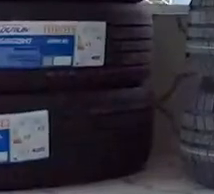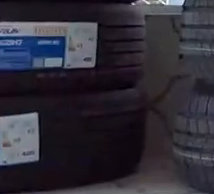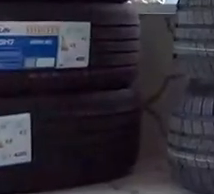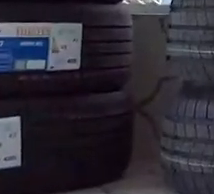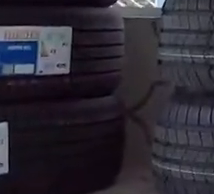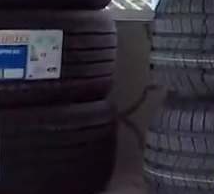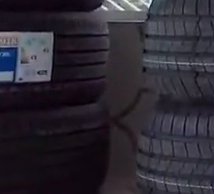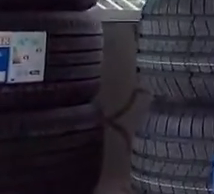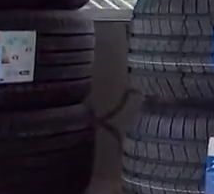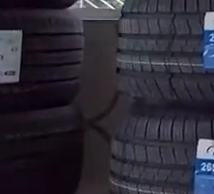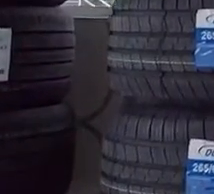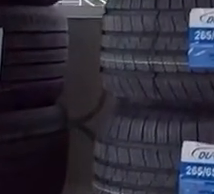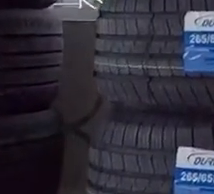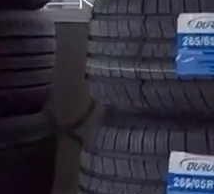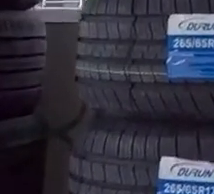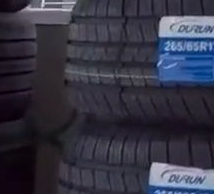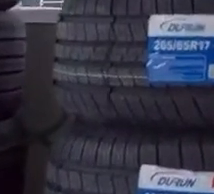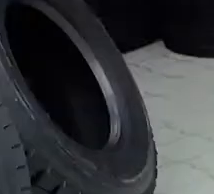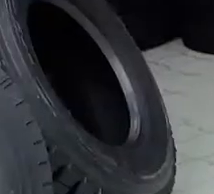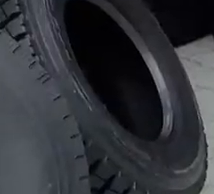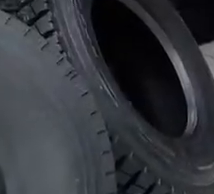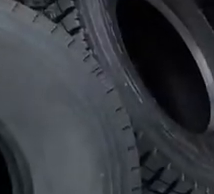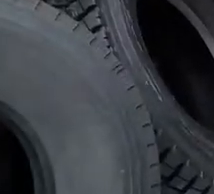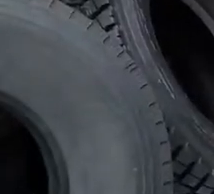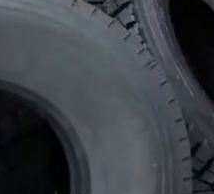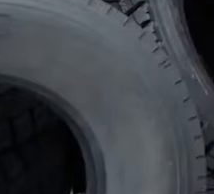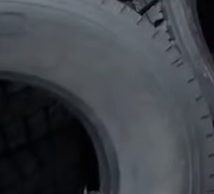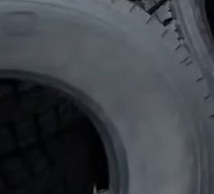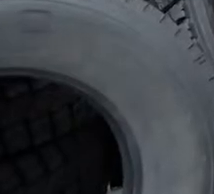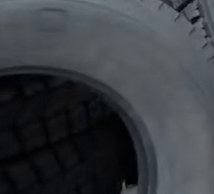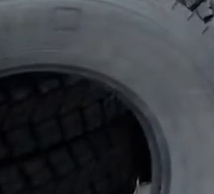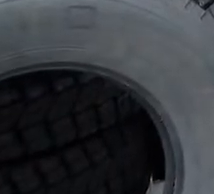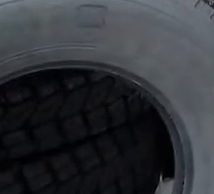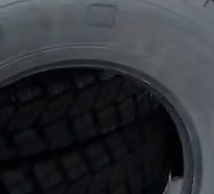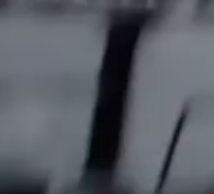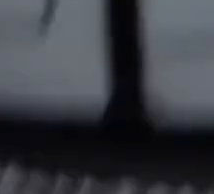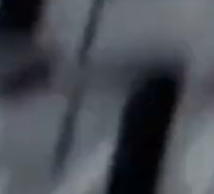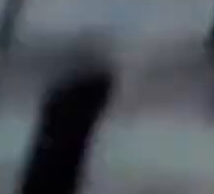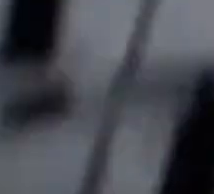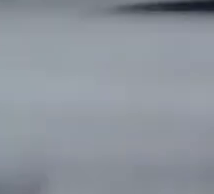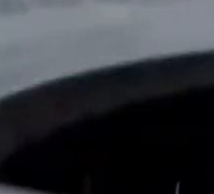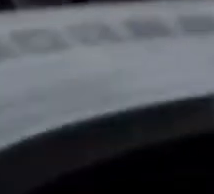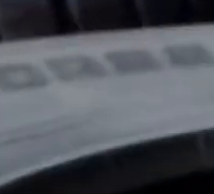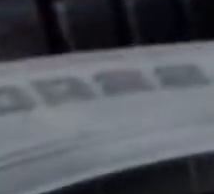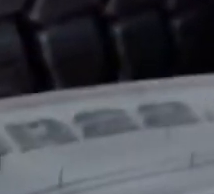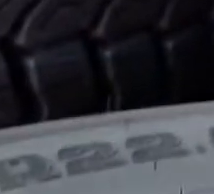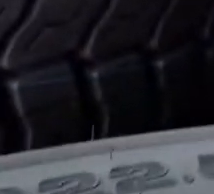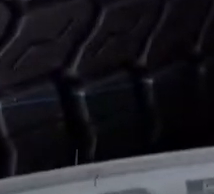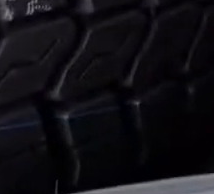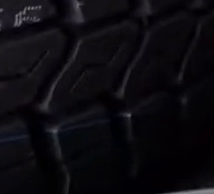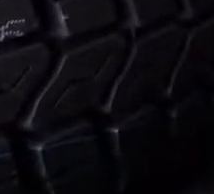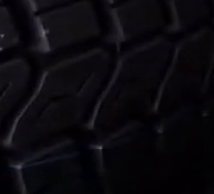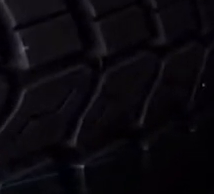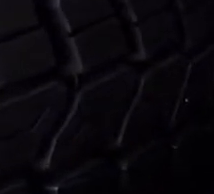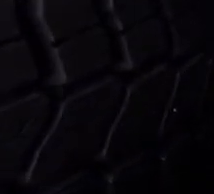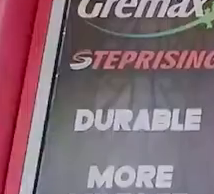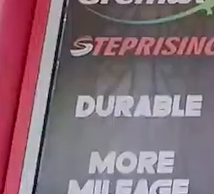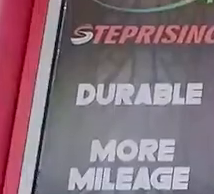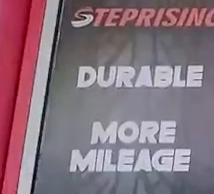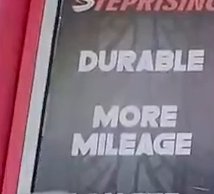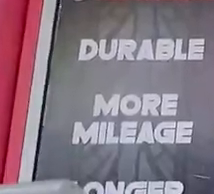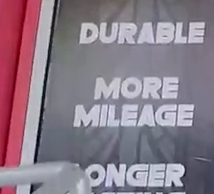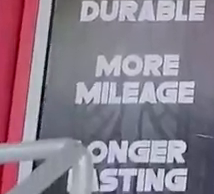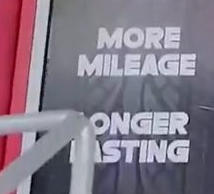longevity of Duran, built to withstand the test of time. Embrace the road with confidence on Remax tires, engineered for